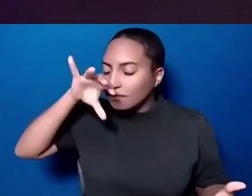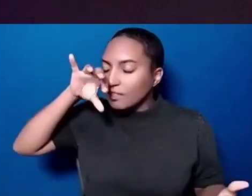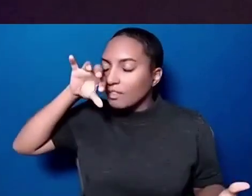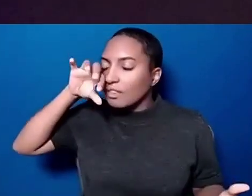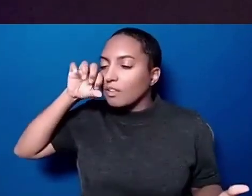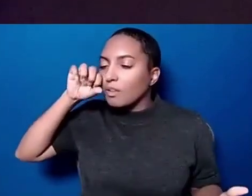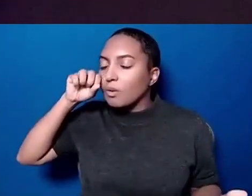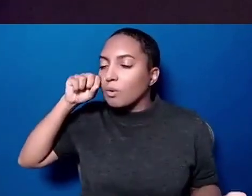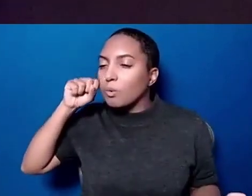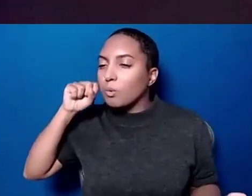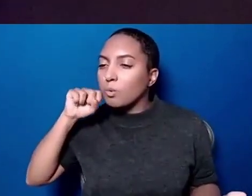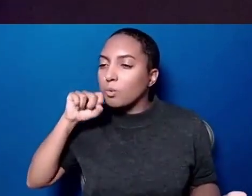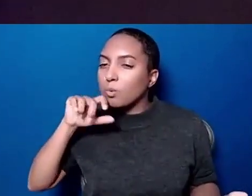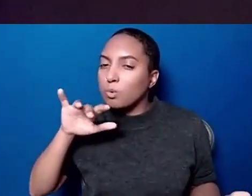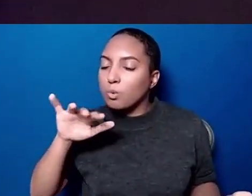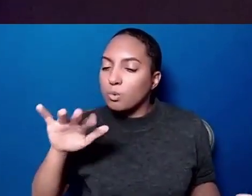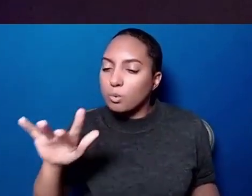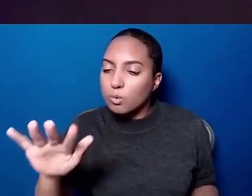now.